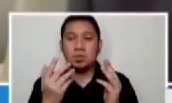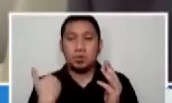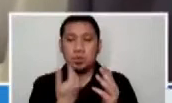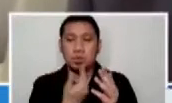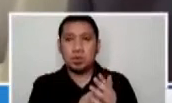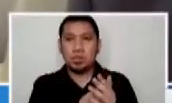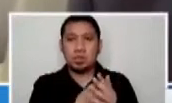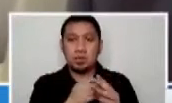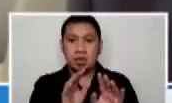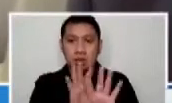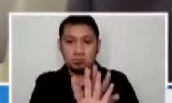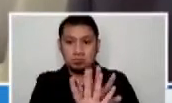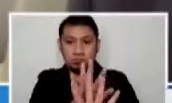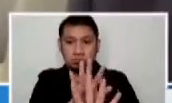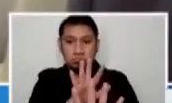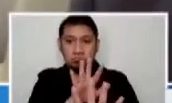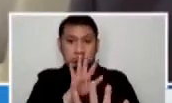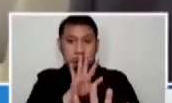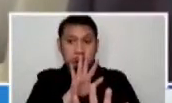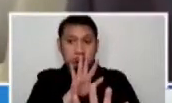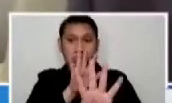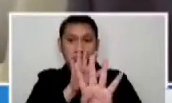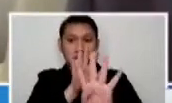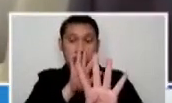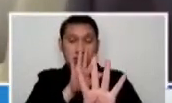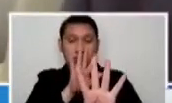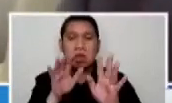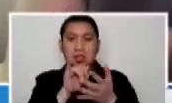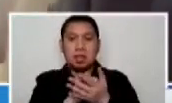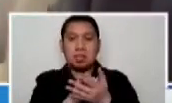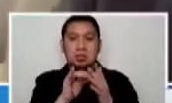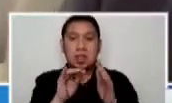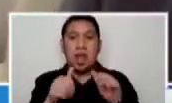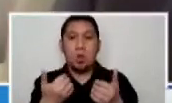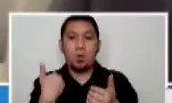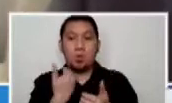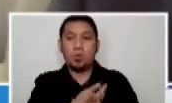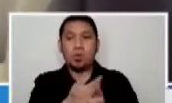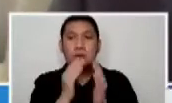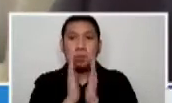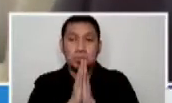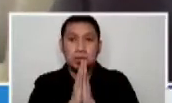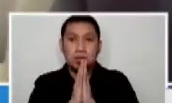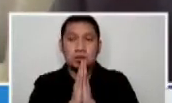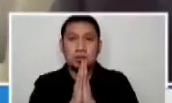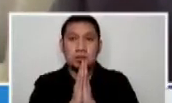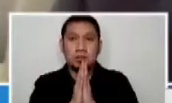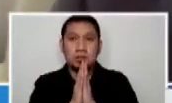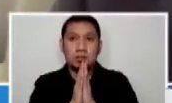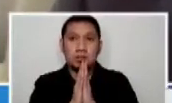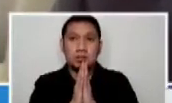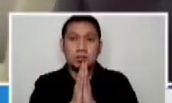of 150 could not accommodate all of them kasi because of the requirement ng